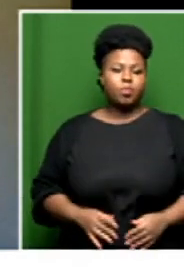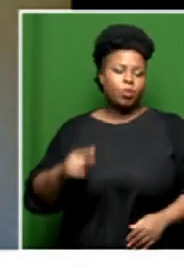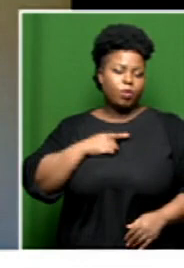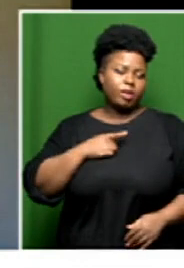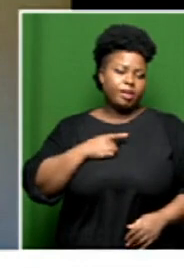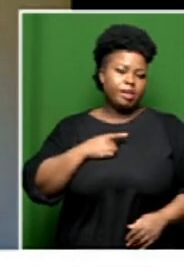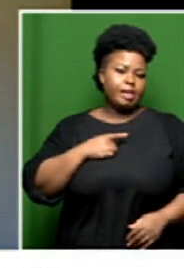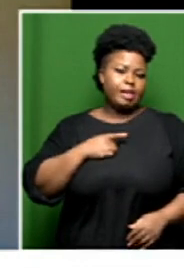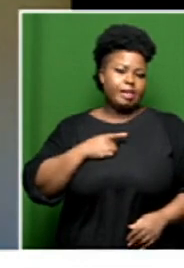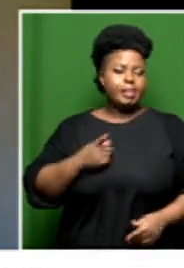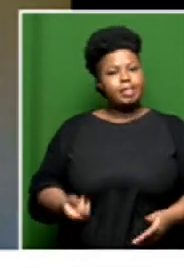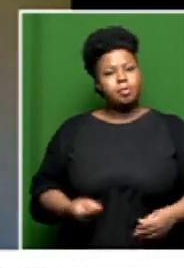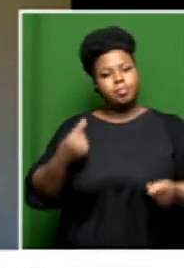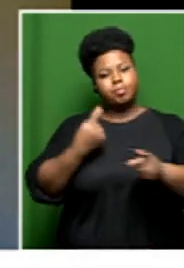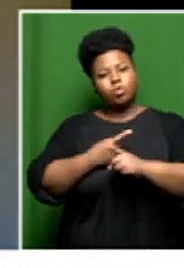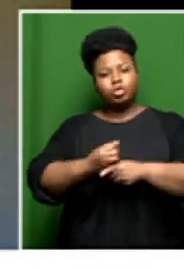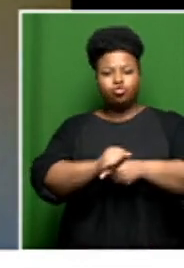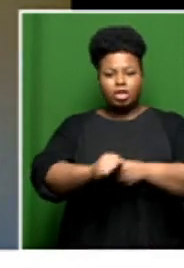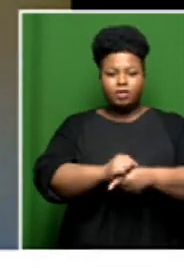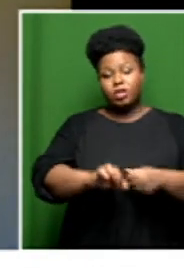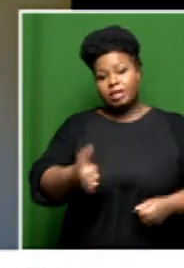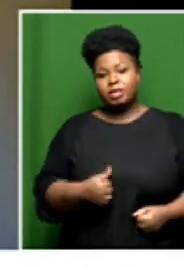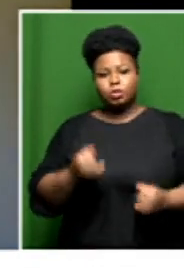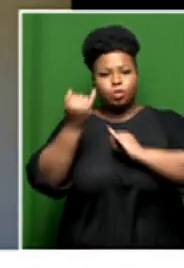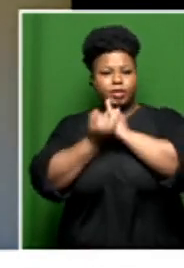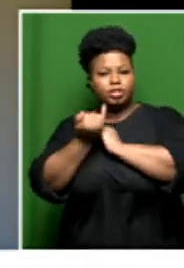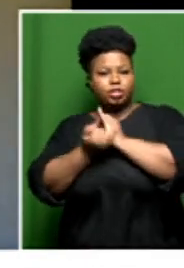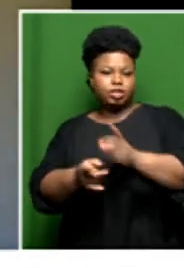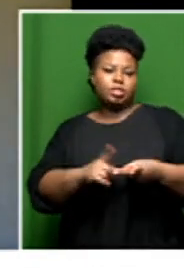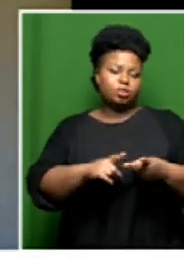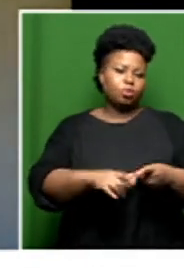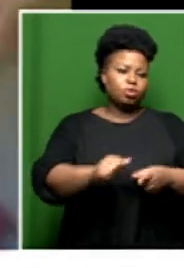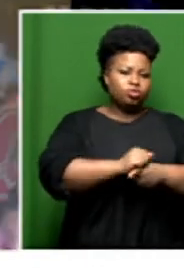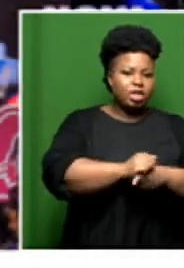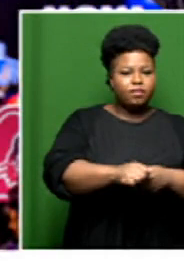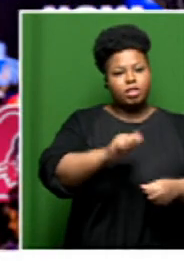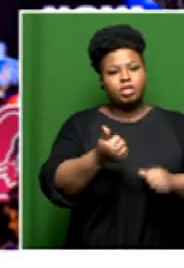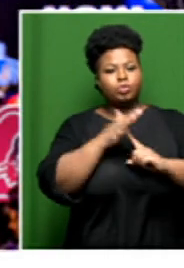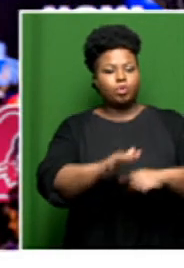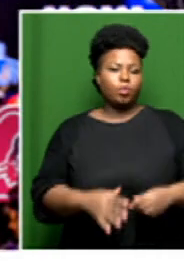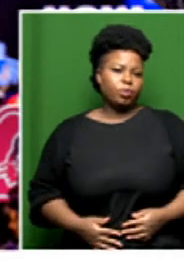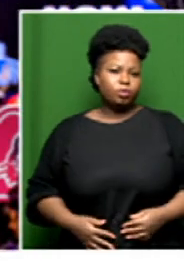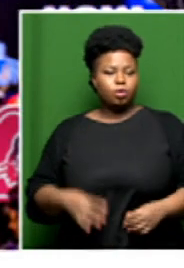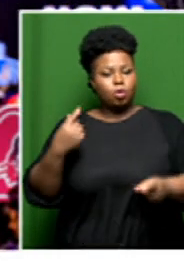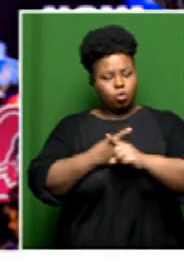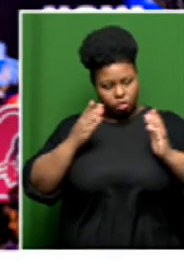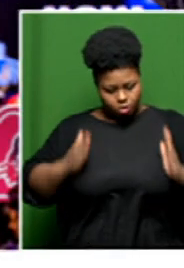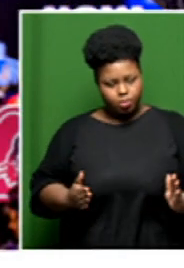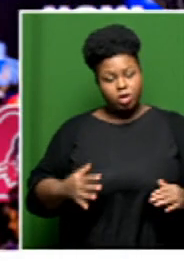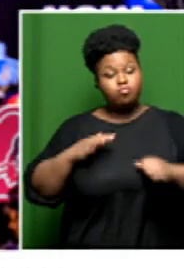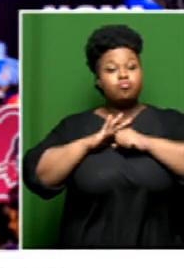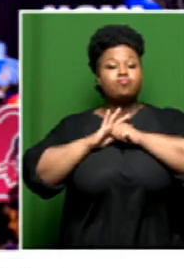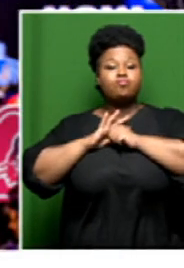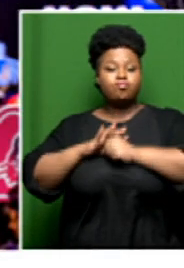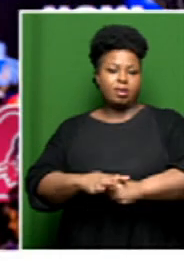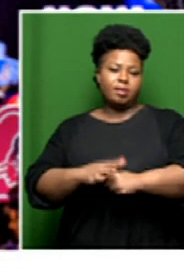are constantly training for the next competition. You're constantly training for the next show. So you put your body under a lot of